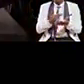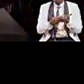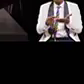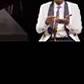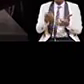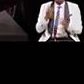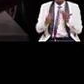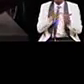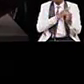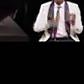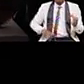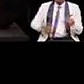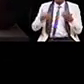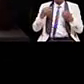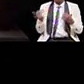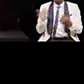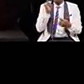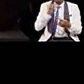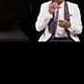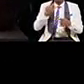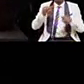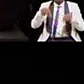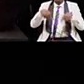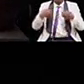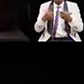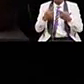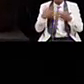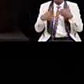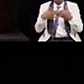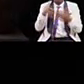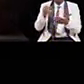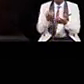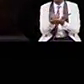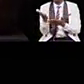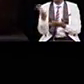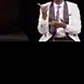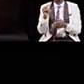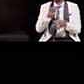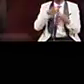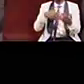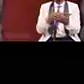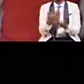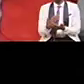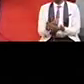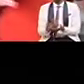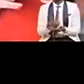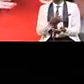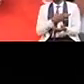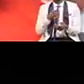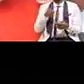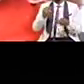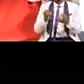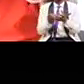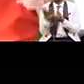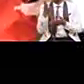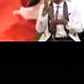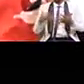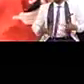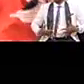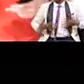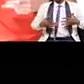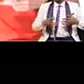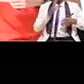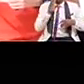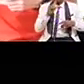wasted the whole of your resources, and you've wasted your life. Remember, be diligent to know the stage of thy flock. Where do